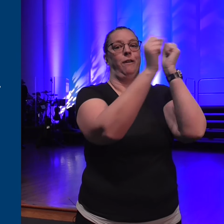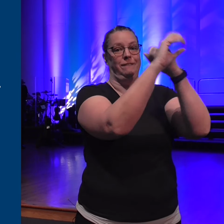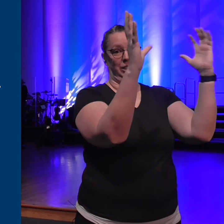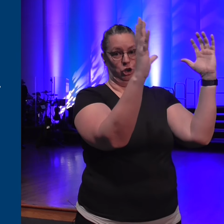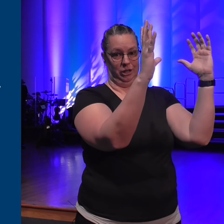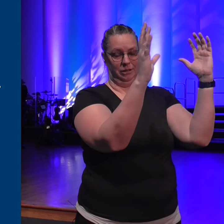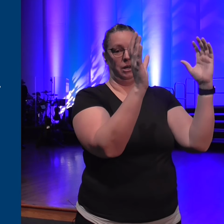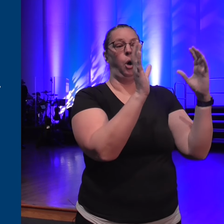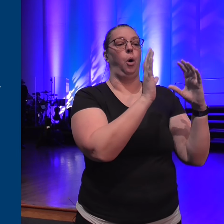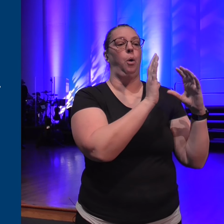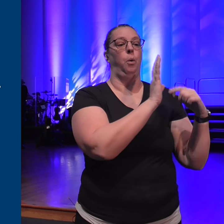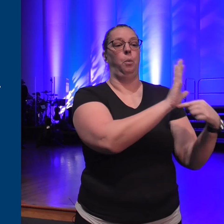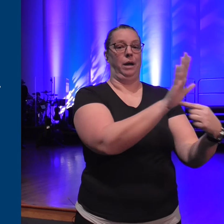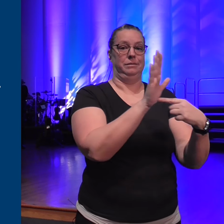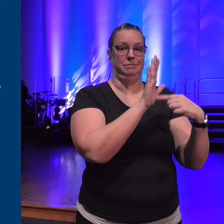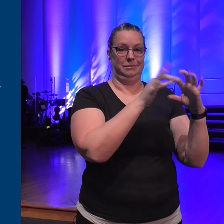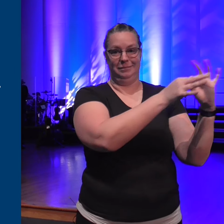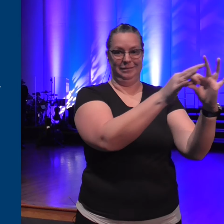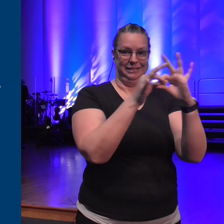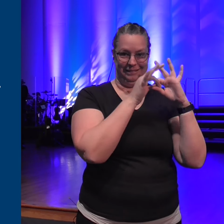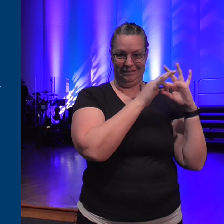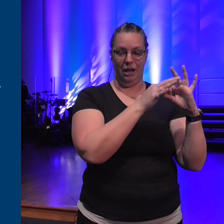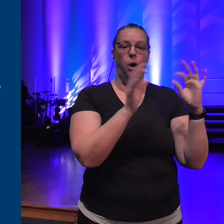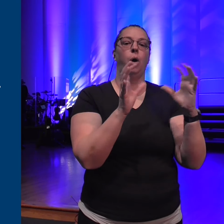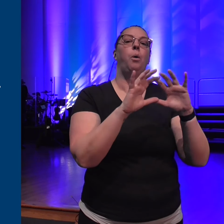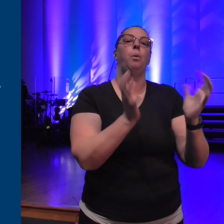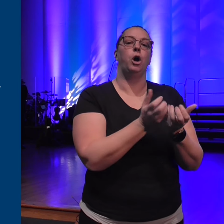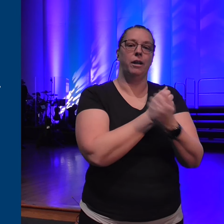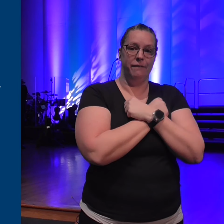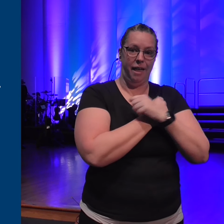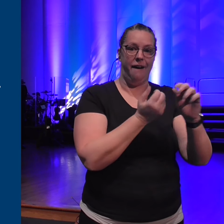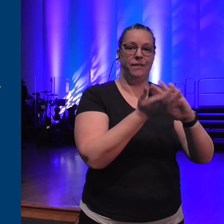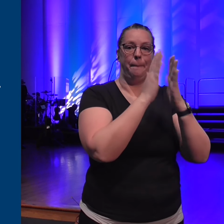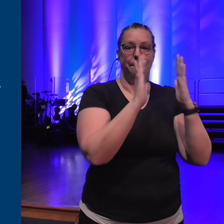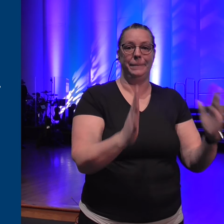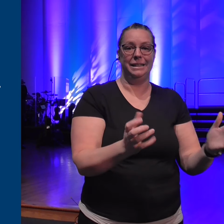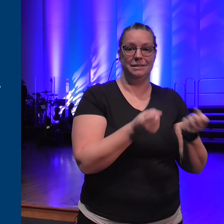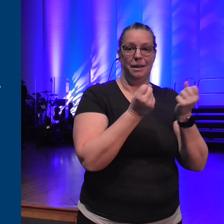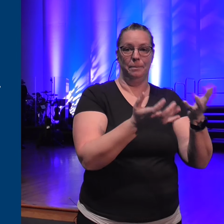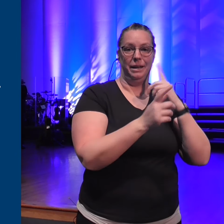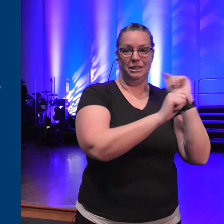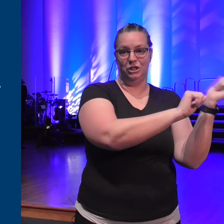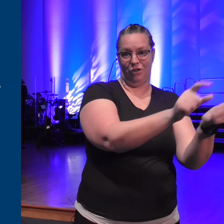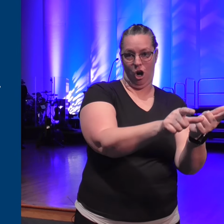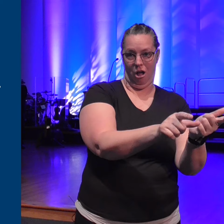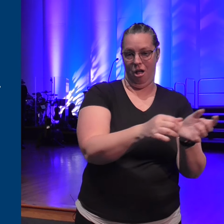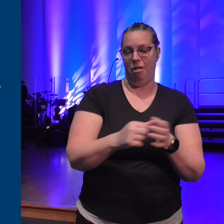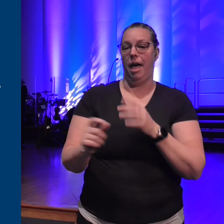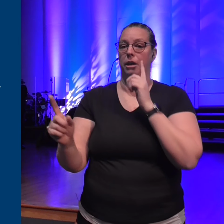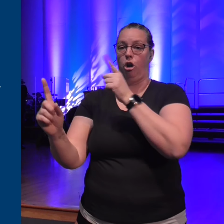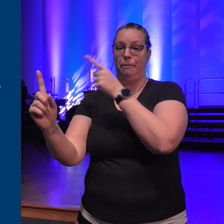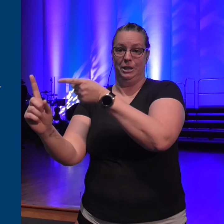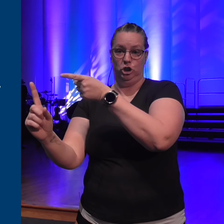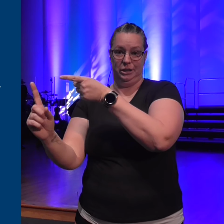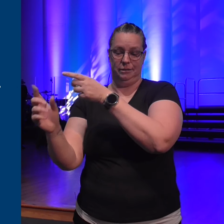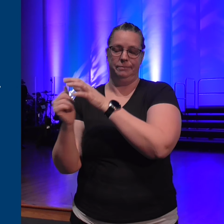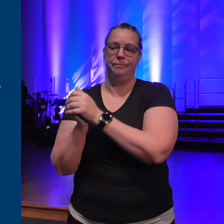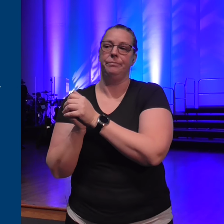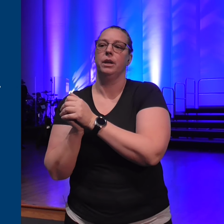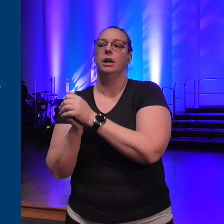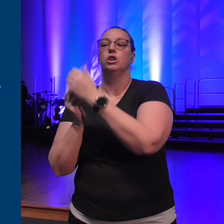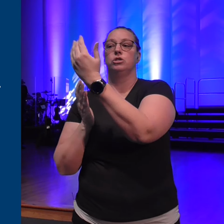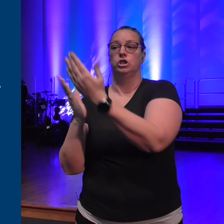vision. Oneness revealed, a world of love, peace, and abundance for all. And our